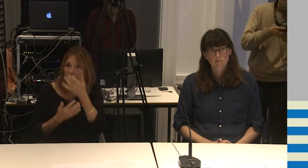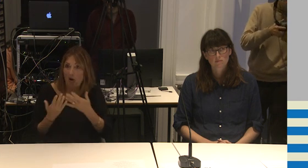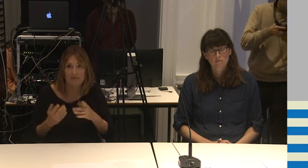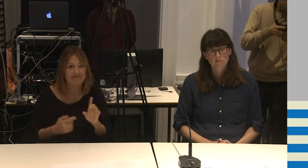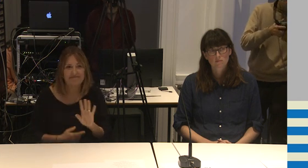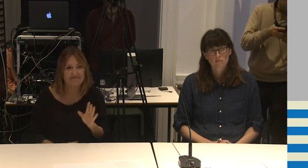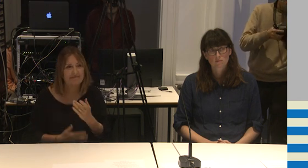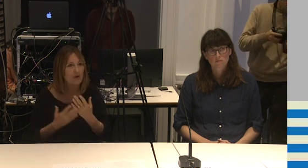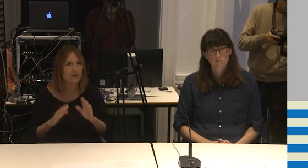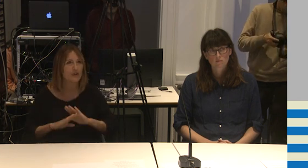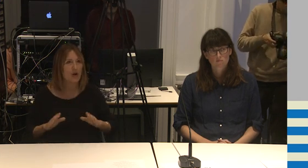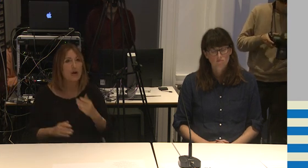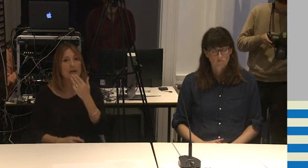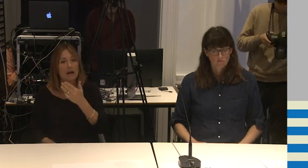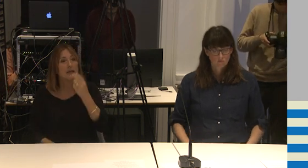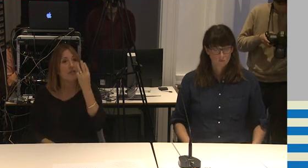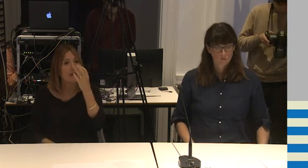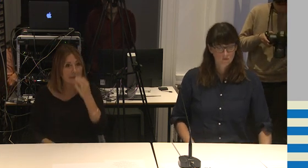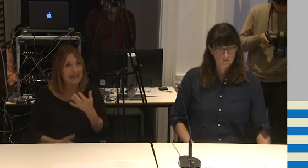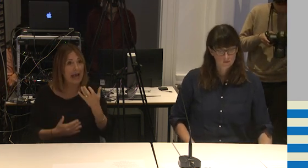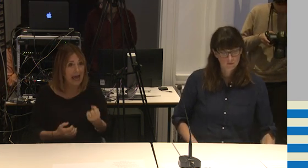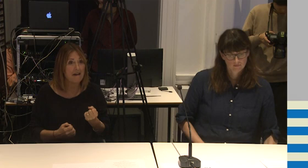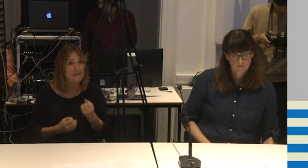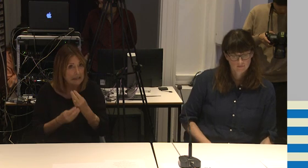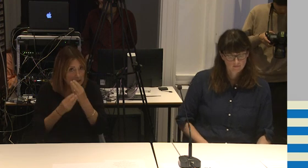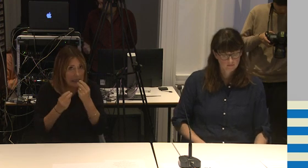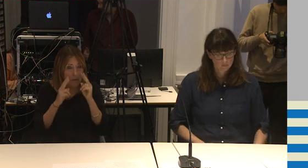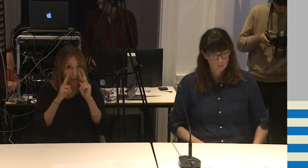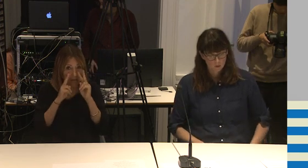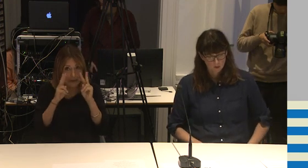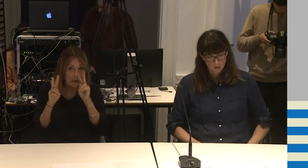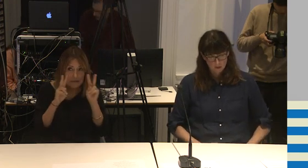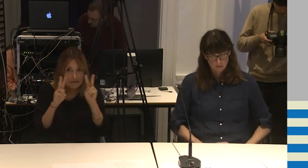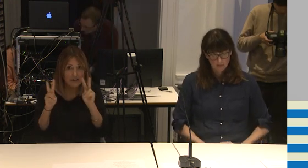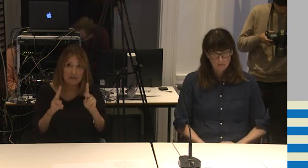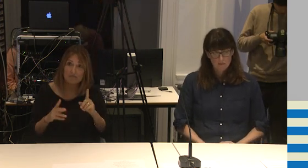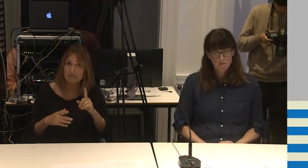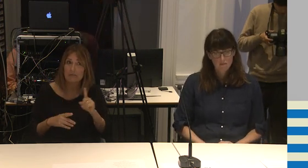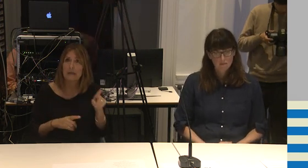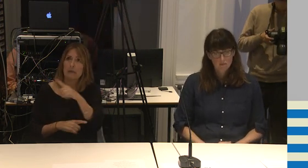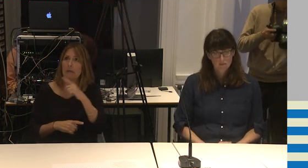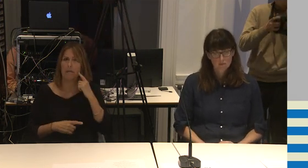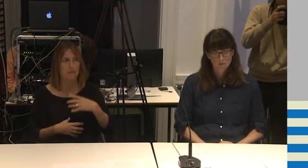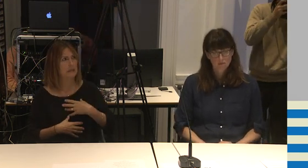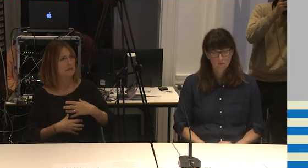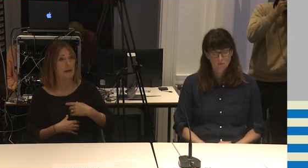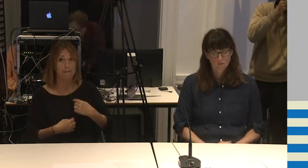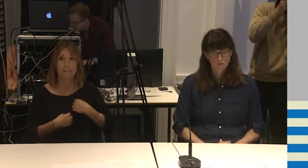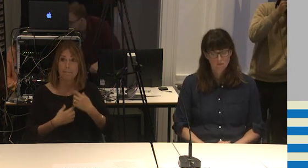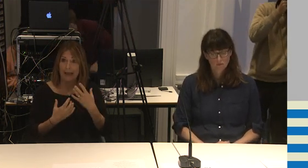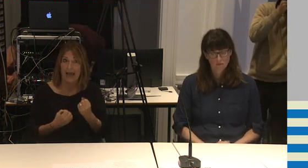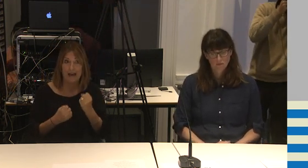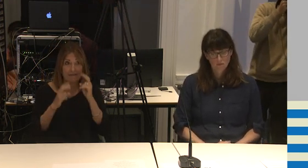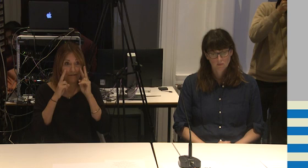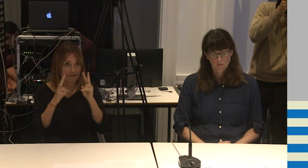So 93% of blind people have some vision, which is quite surprising to a lot of people. I'm one of those people, so